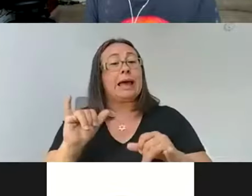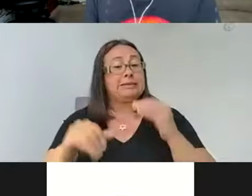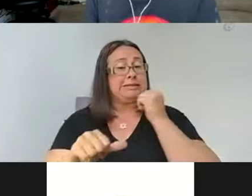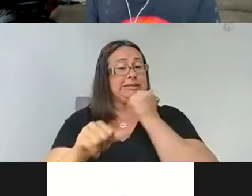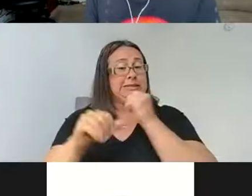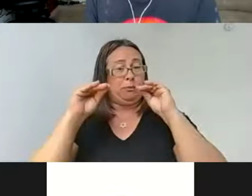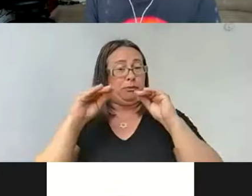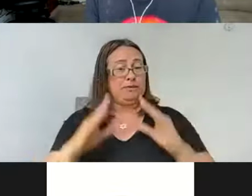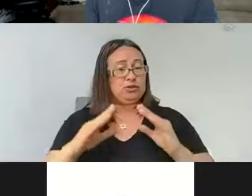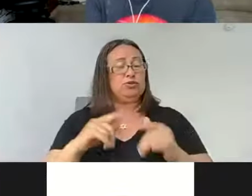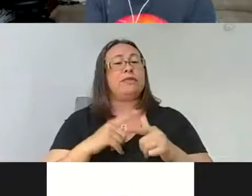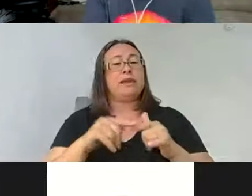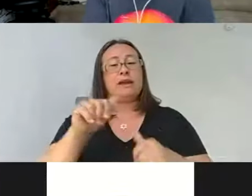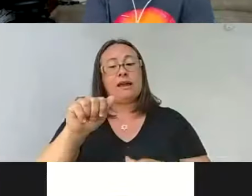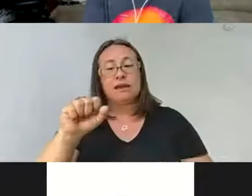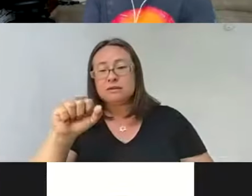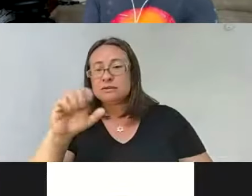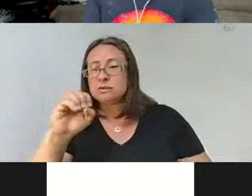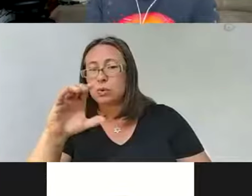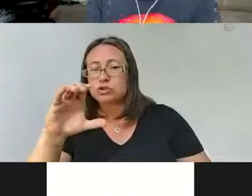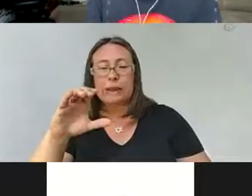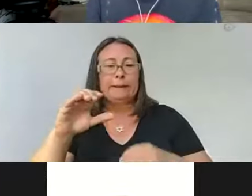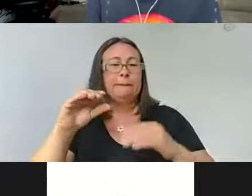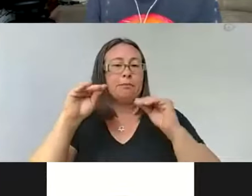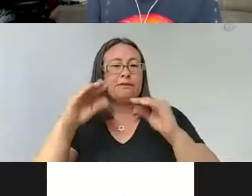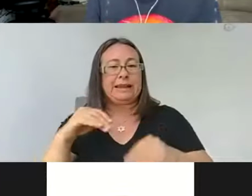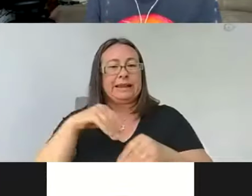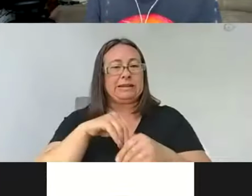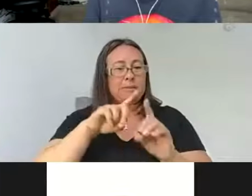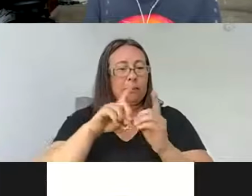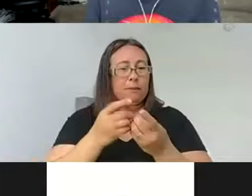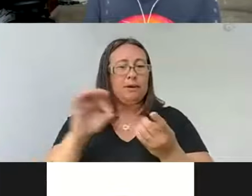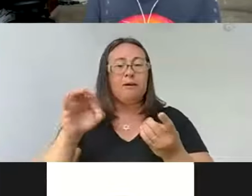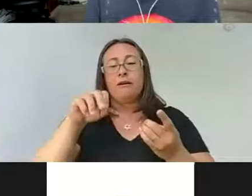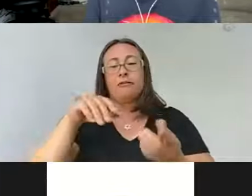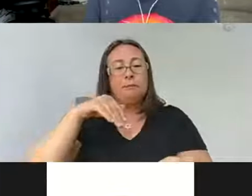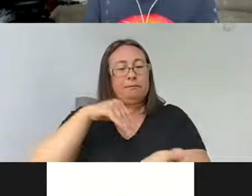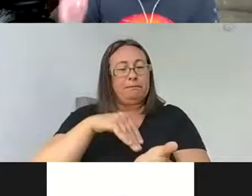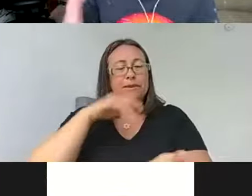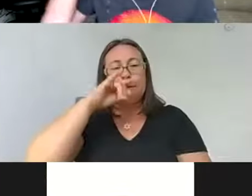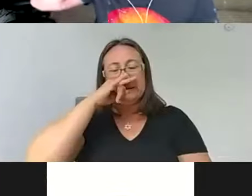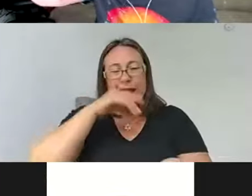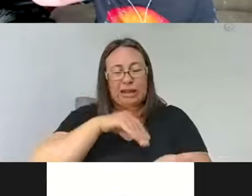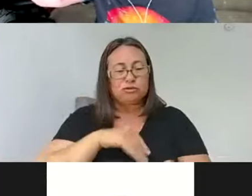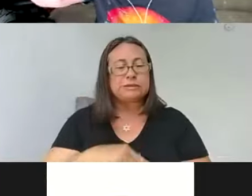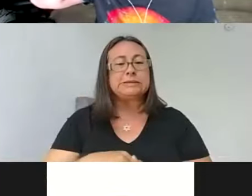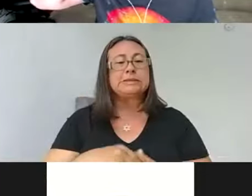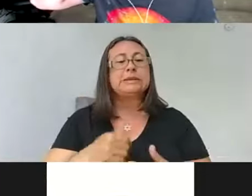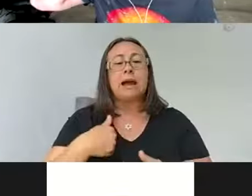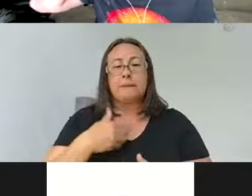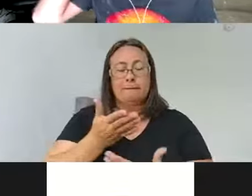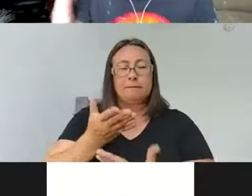became associate professor. So I'm in the Department of Pediatrics. And I'm also part of several graduate programs here,